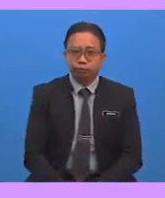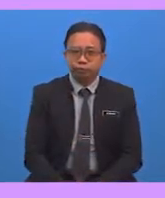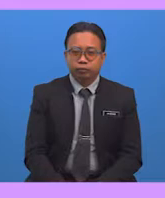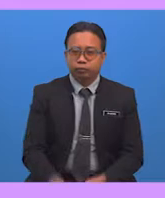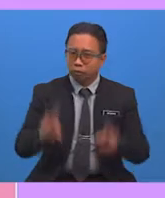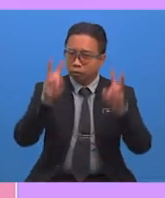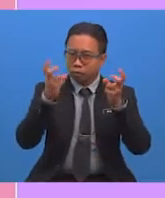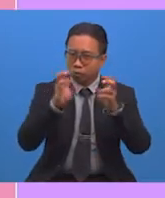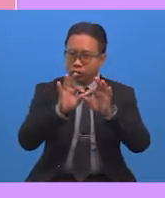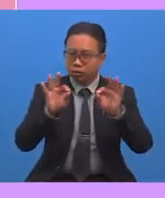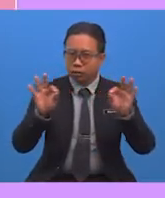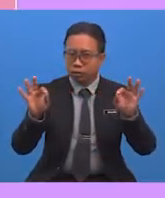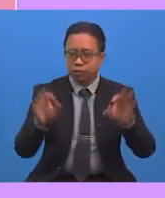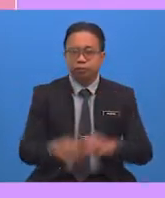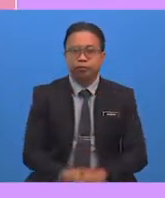topic sentence: